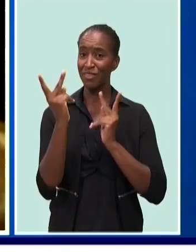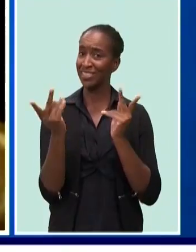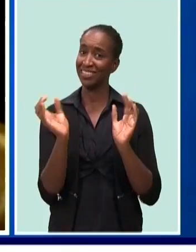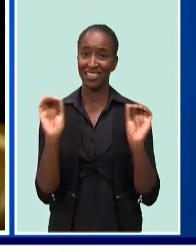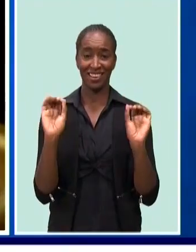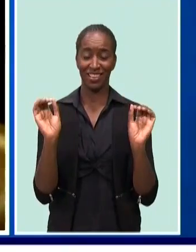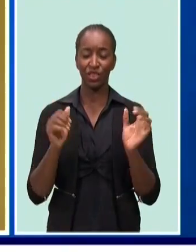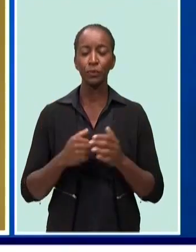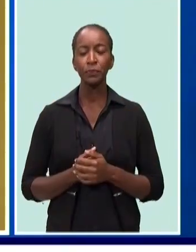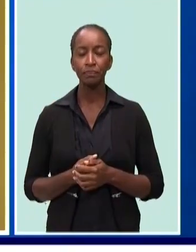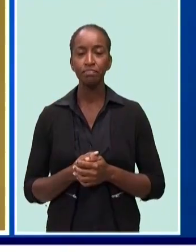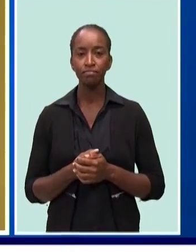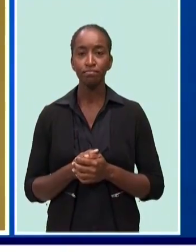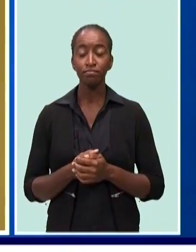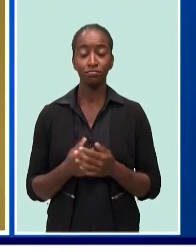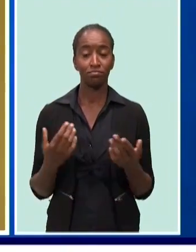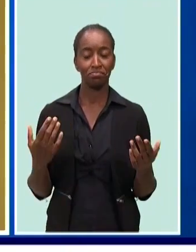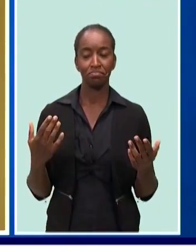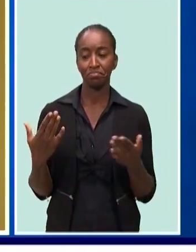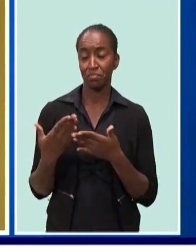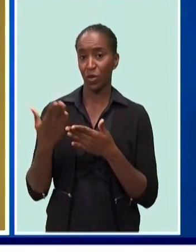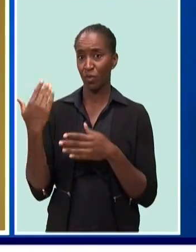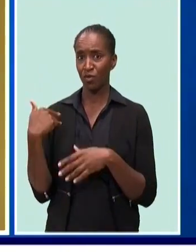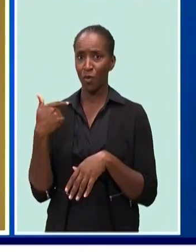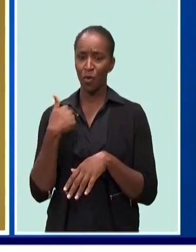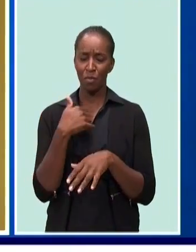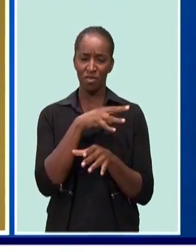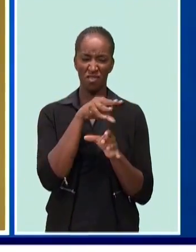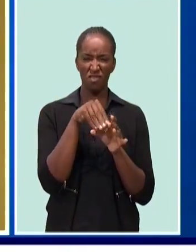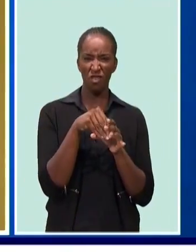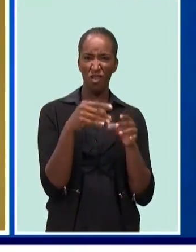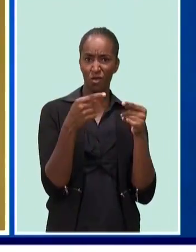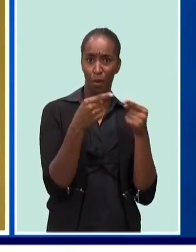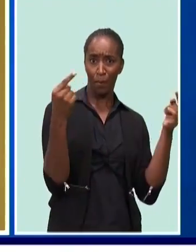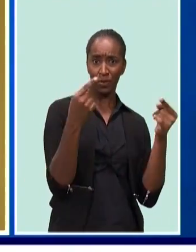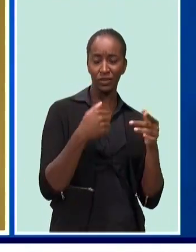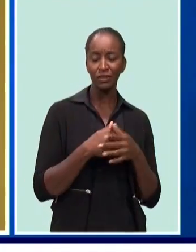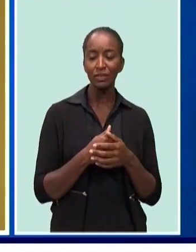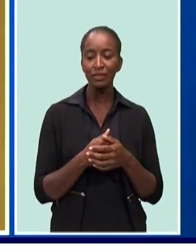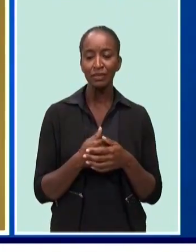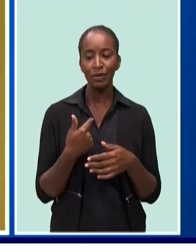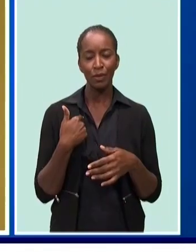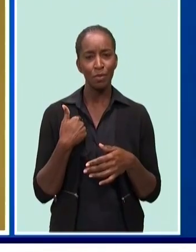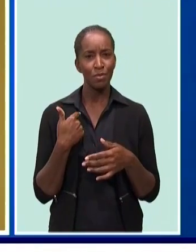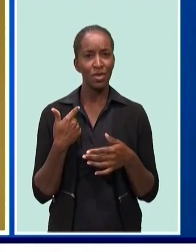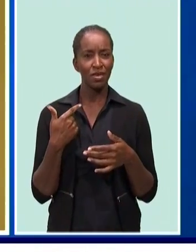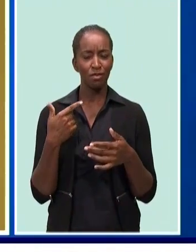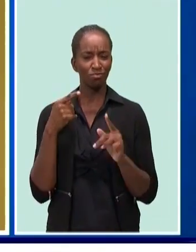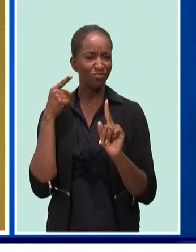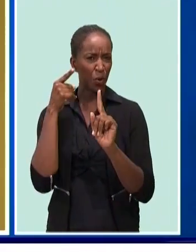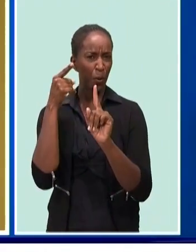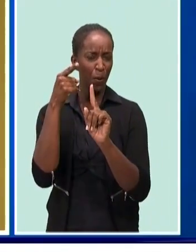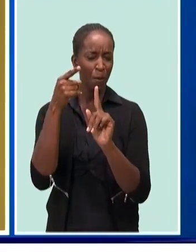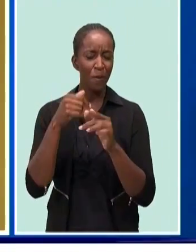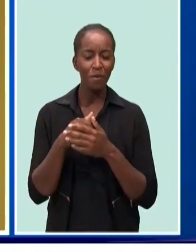on even when it was in opposition. That is why I started the City of Bridgetown Humanitarian Assistance